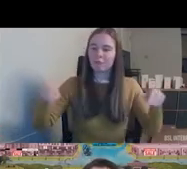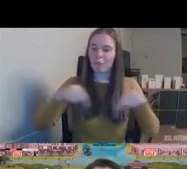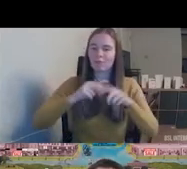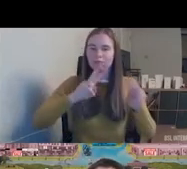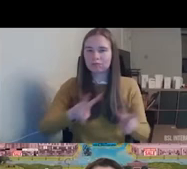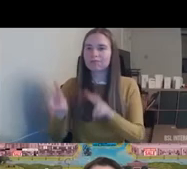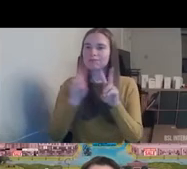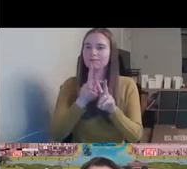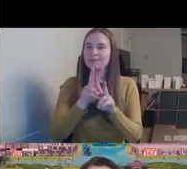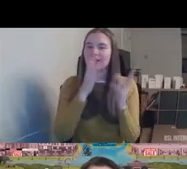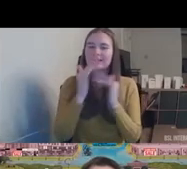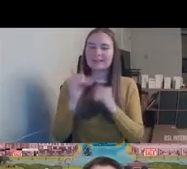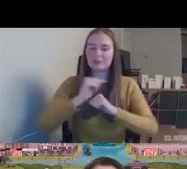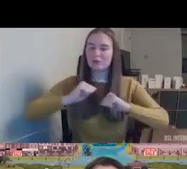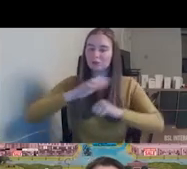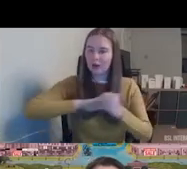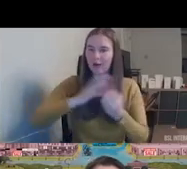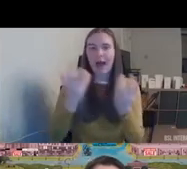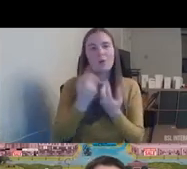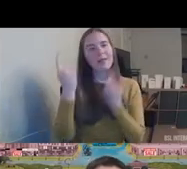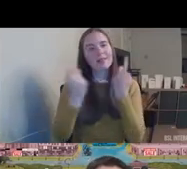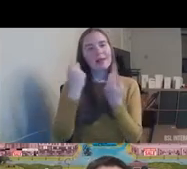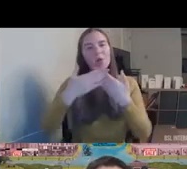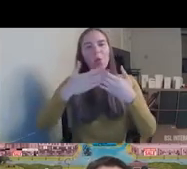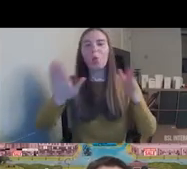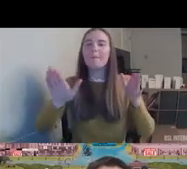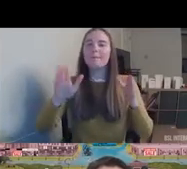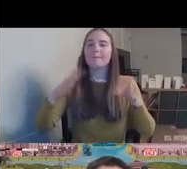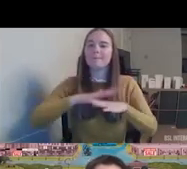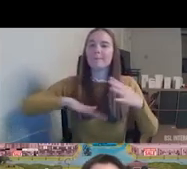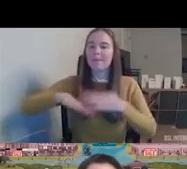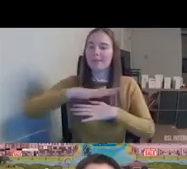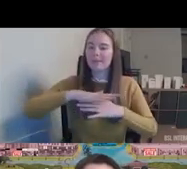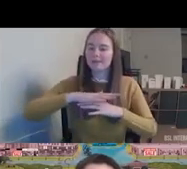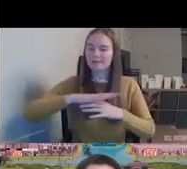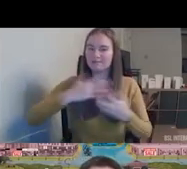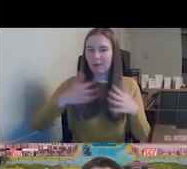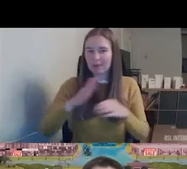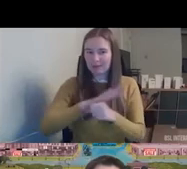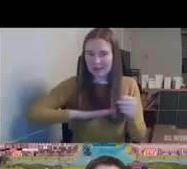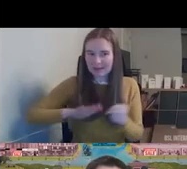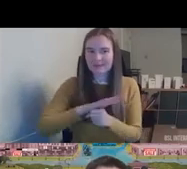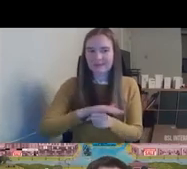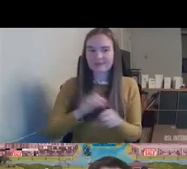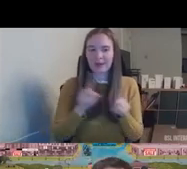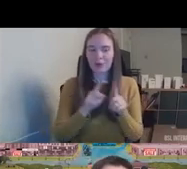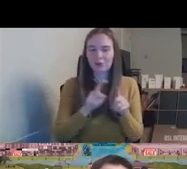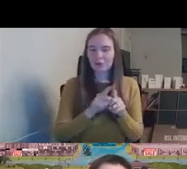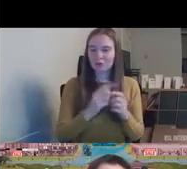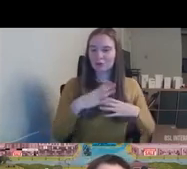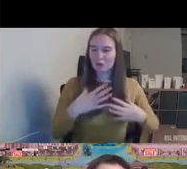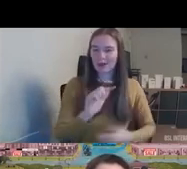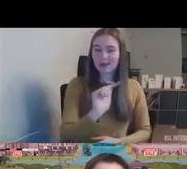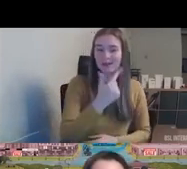ground for how we can rethink and better open up our public spaces. And then there's also sort of the surprise seventh annexed room,